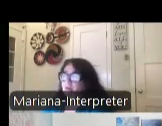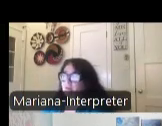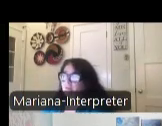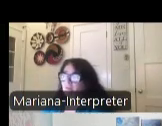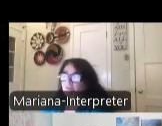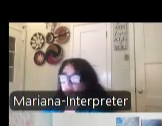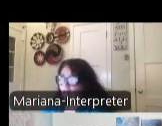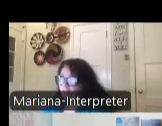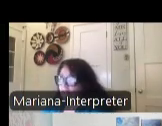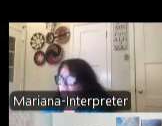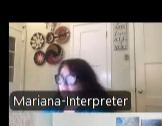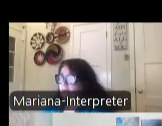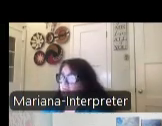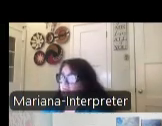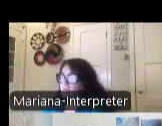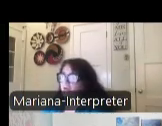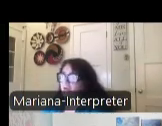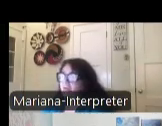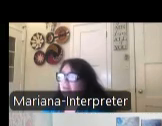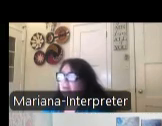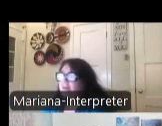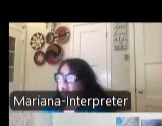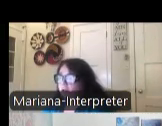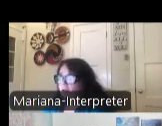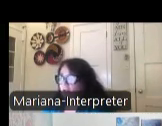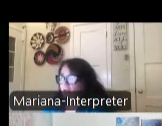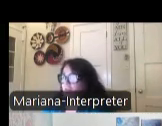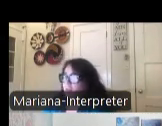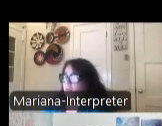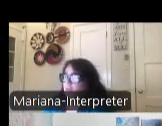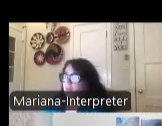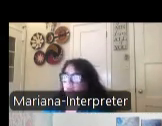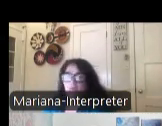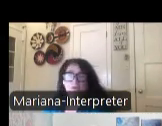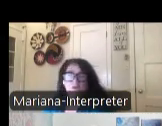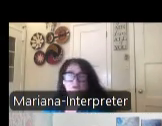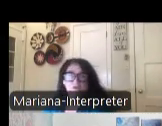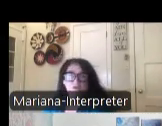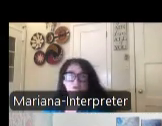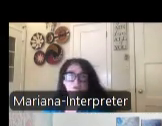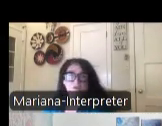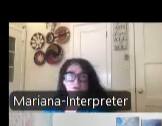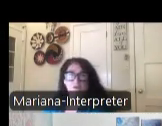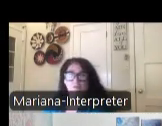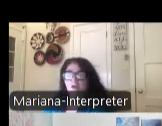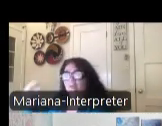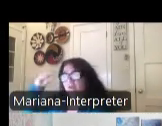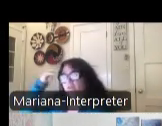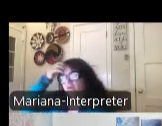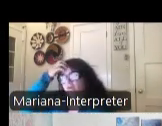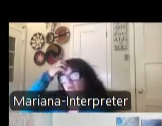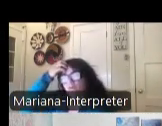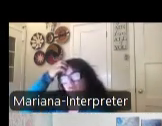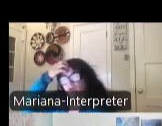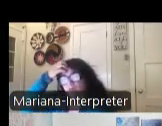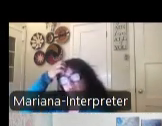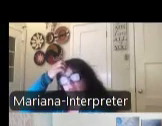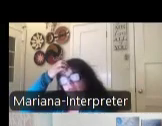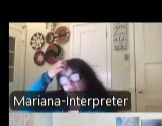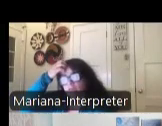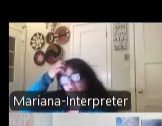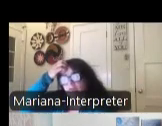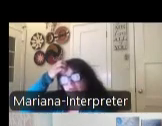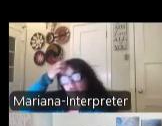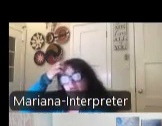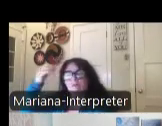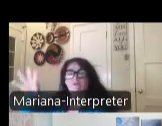risk by improving fire resiliency of structures and of landscapes. And we can talk a little bit more about that in the